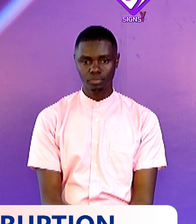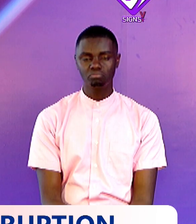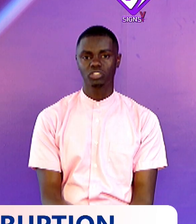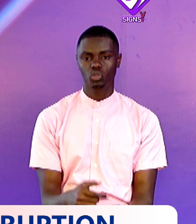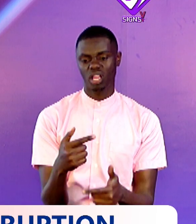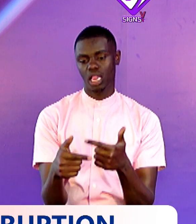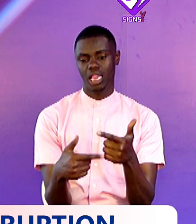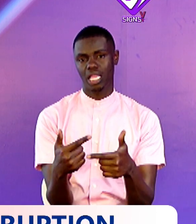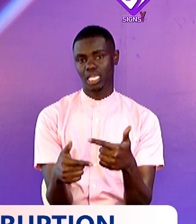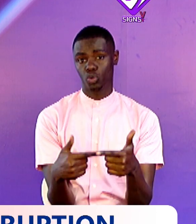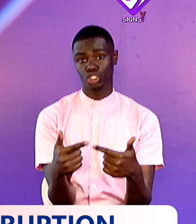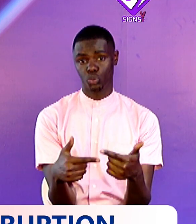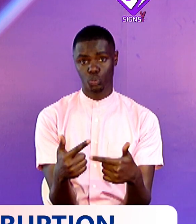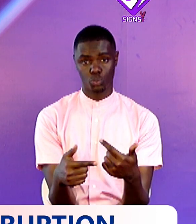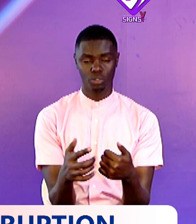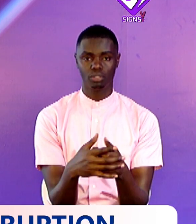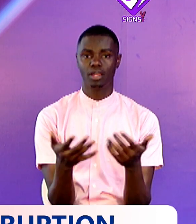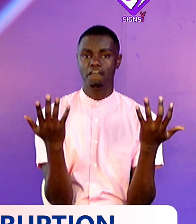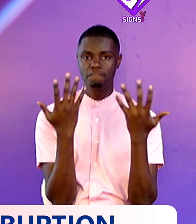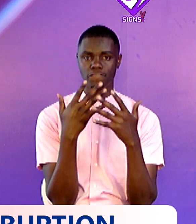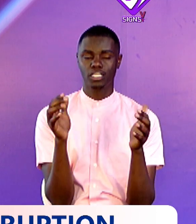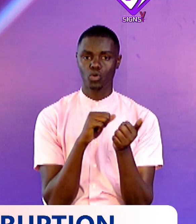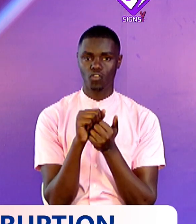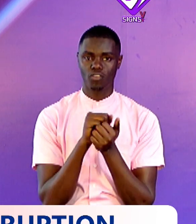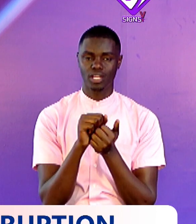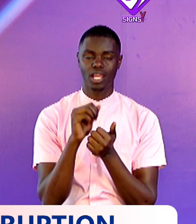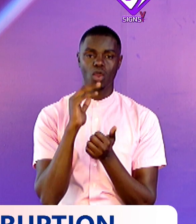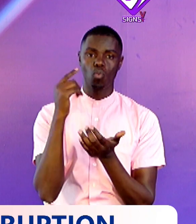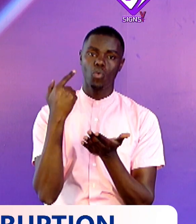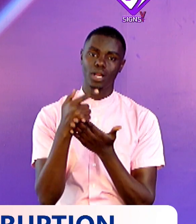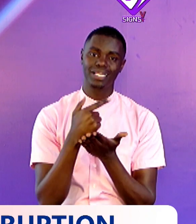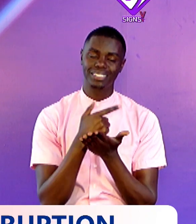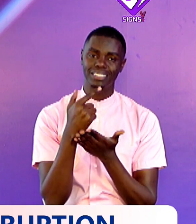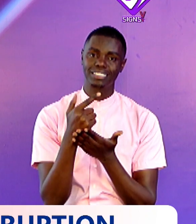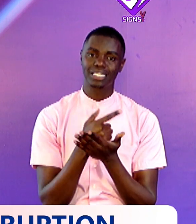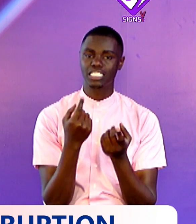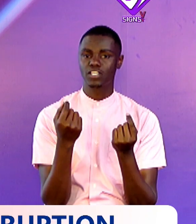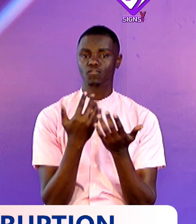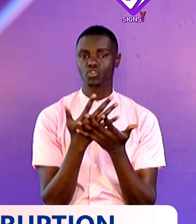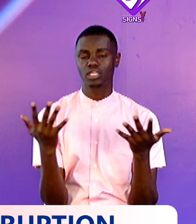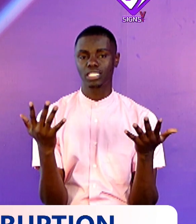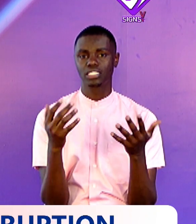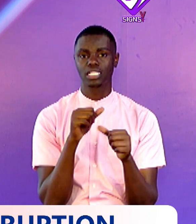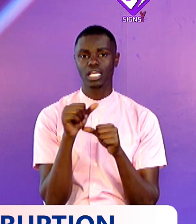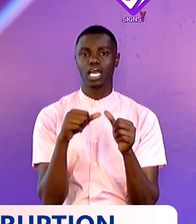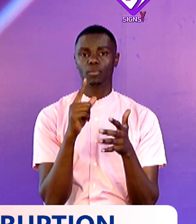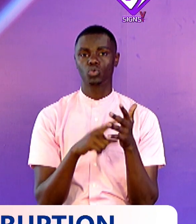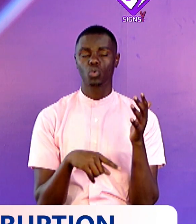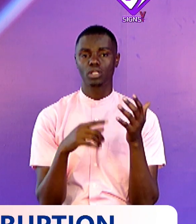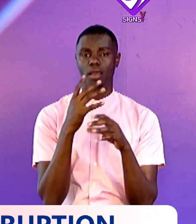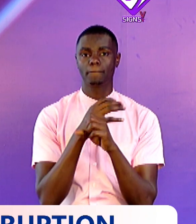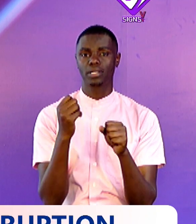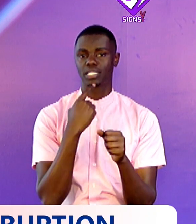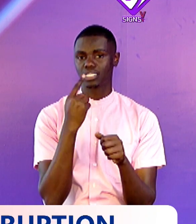running, ending on Friday. We are going to discuss a few things about the president, what the president said, especially on the issues